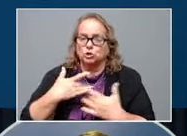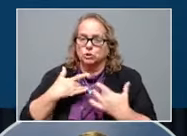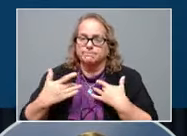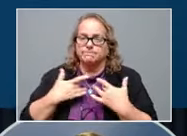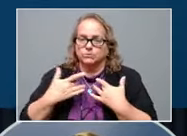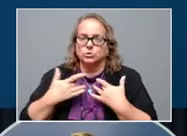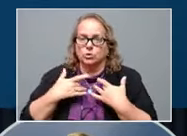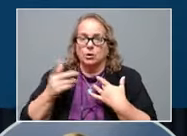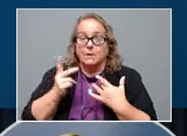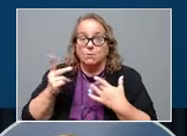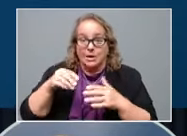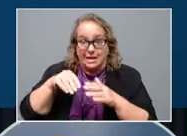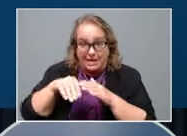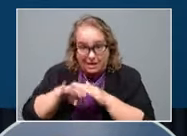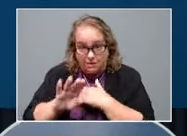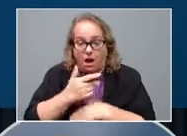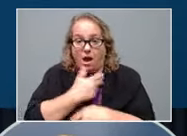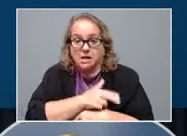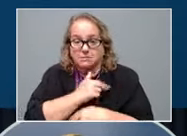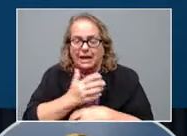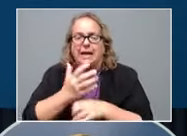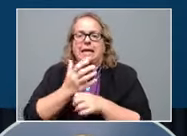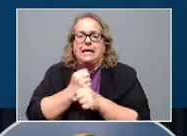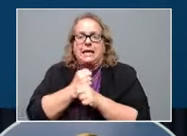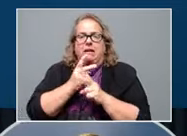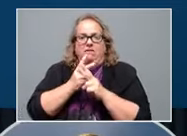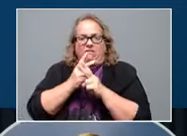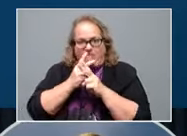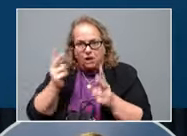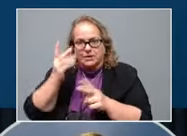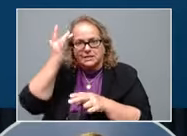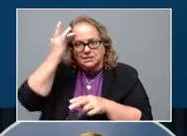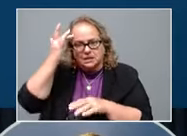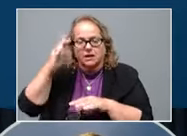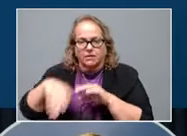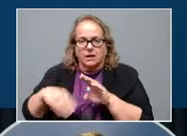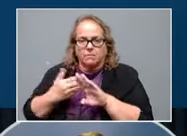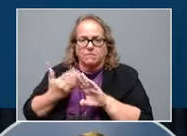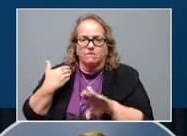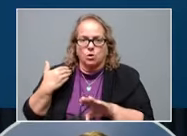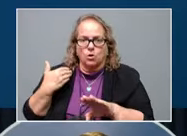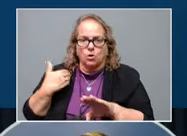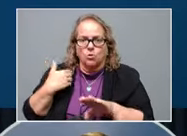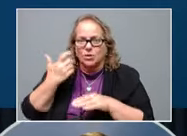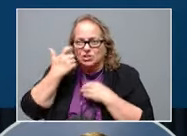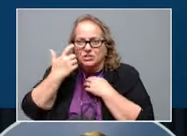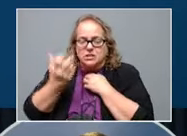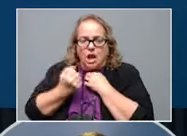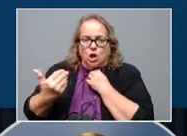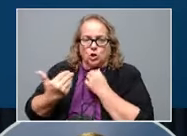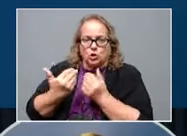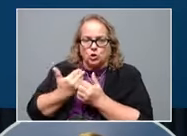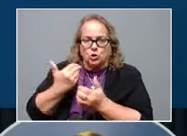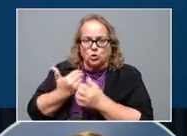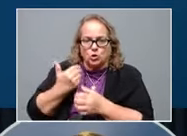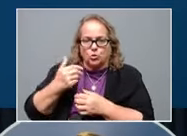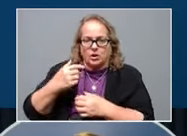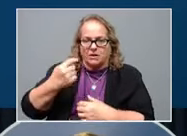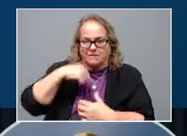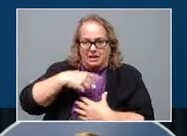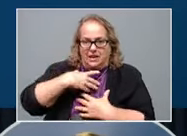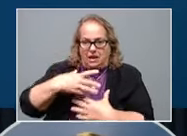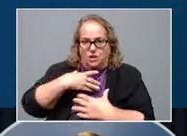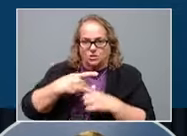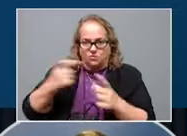getting sicker than ever before. We just got a bunch of new ventilators from the state, brand